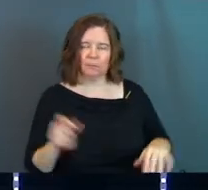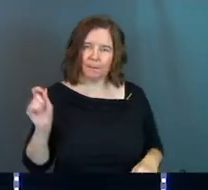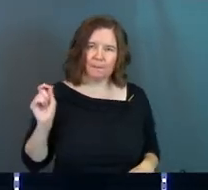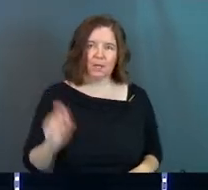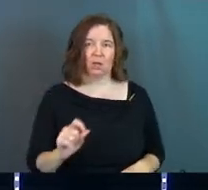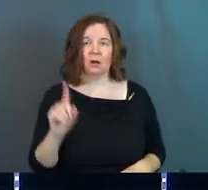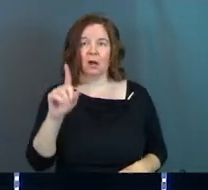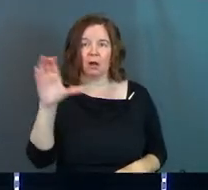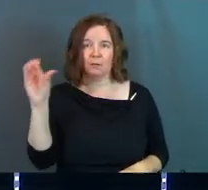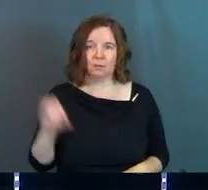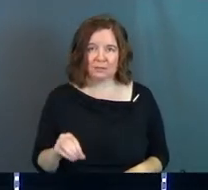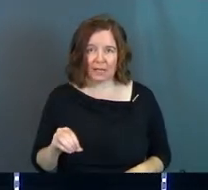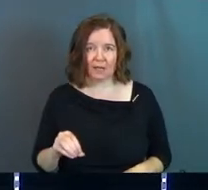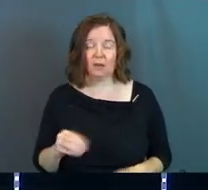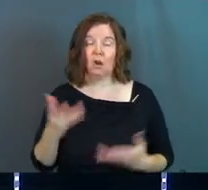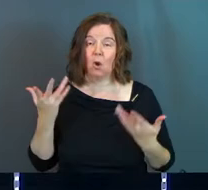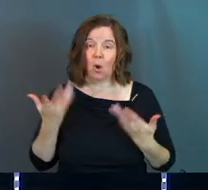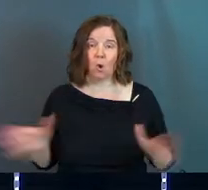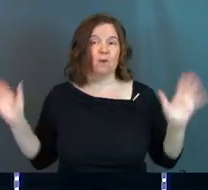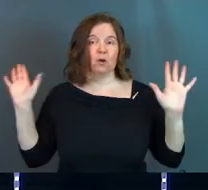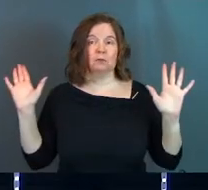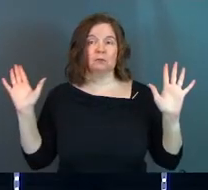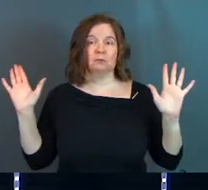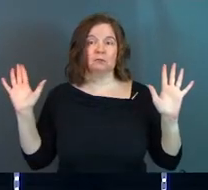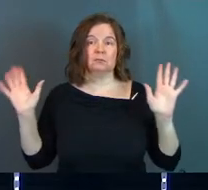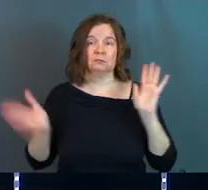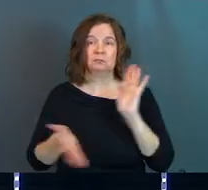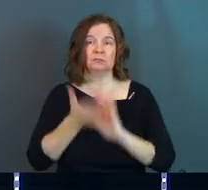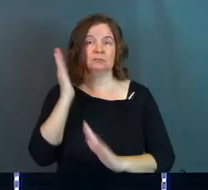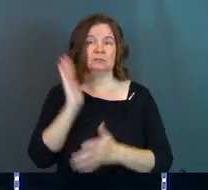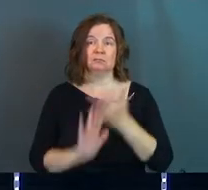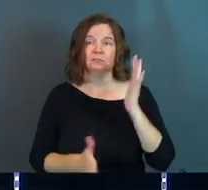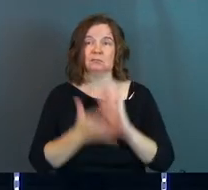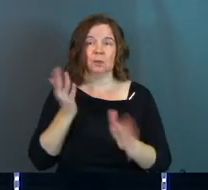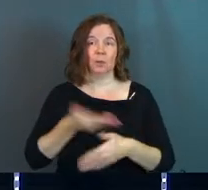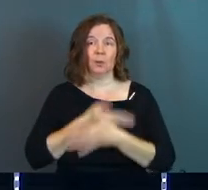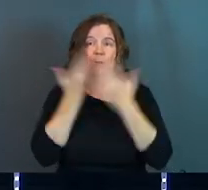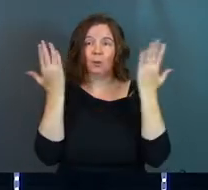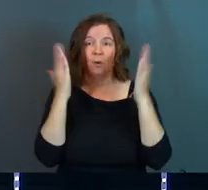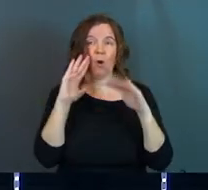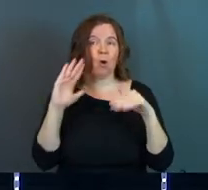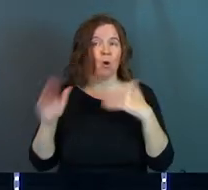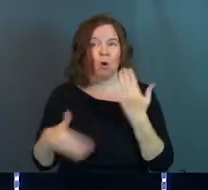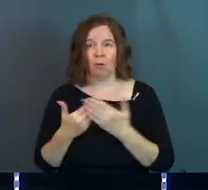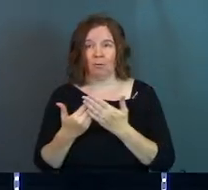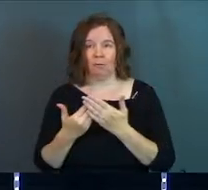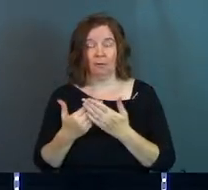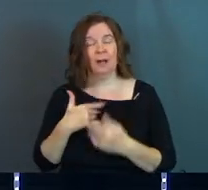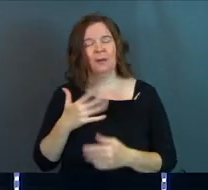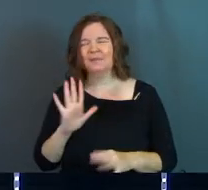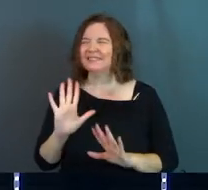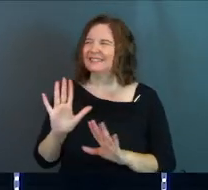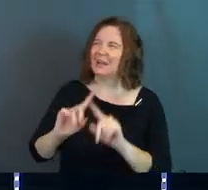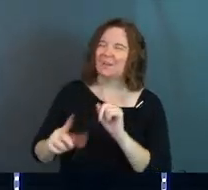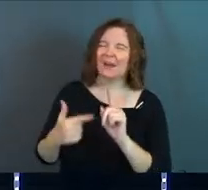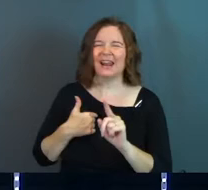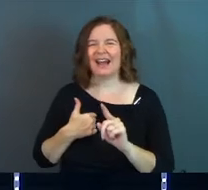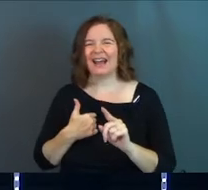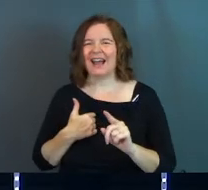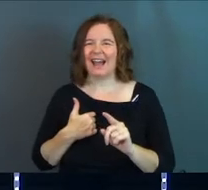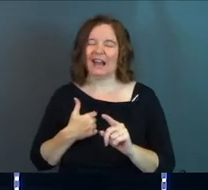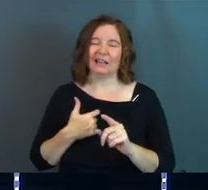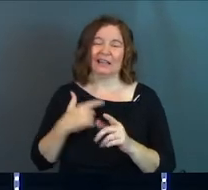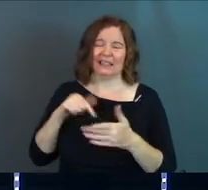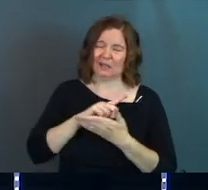period. 100% over all of it. All of it. And you're like, yeah, but I binged again